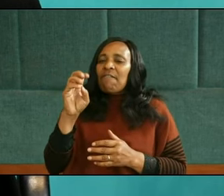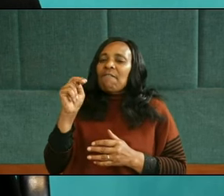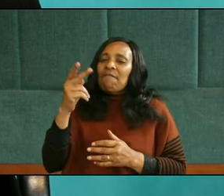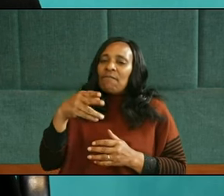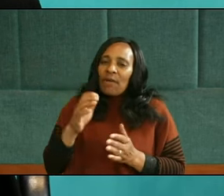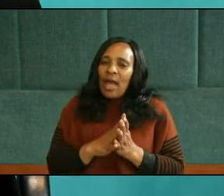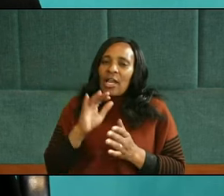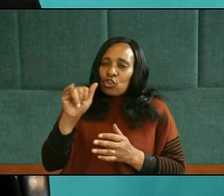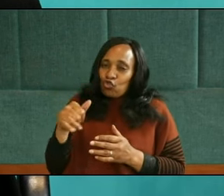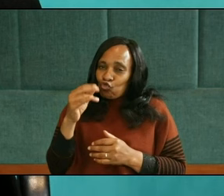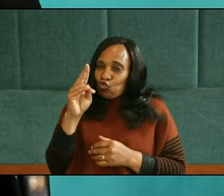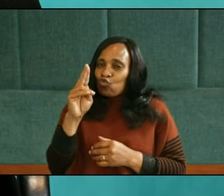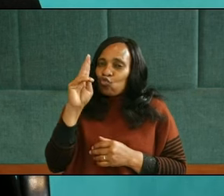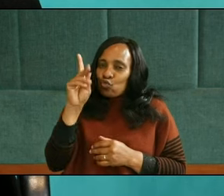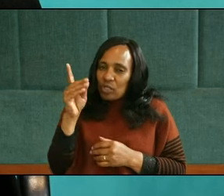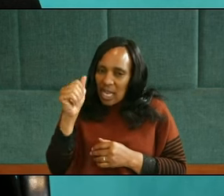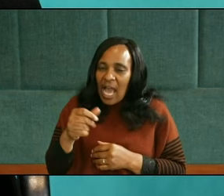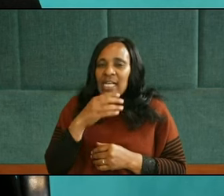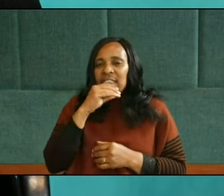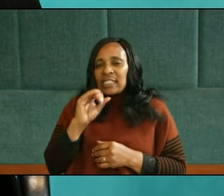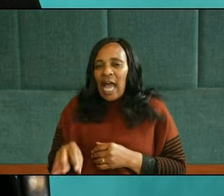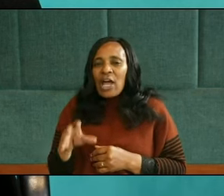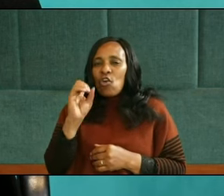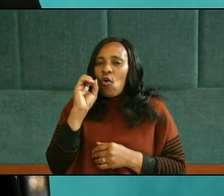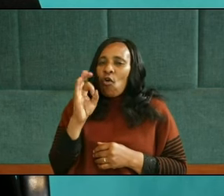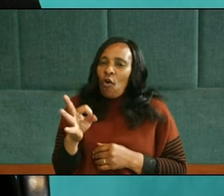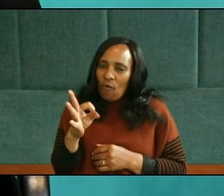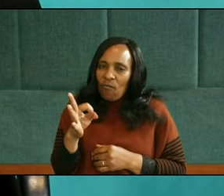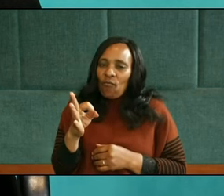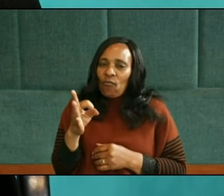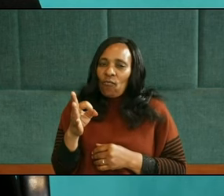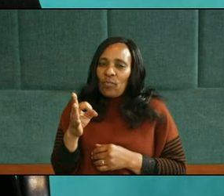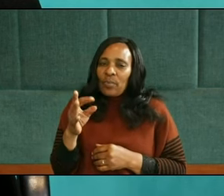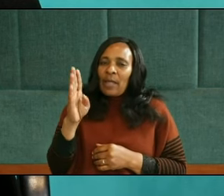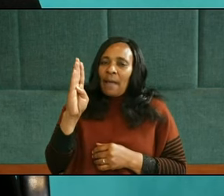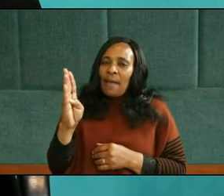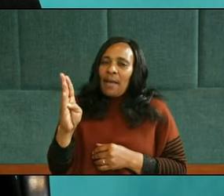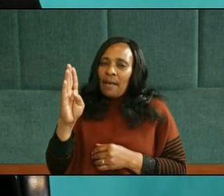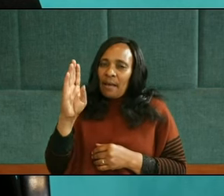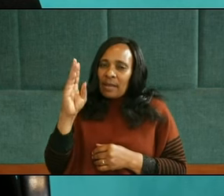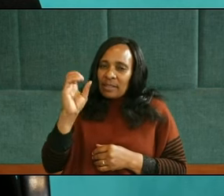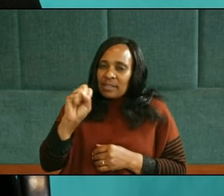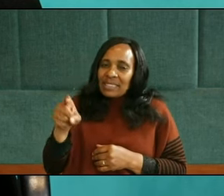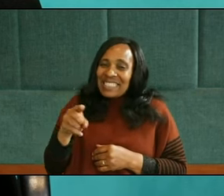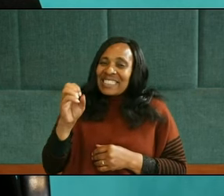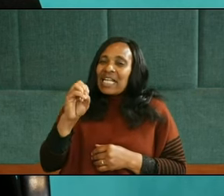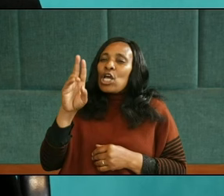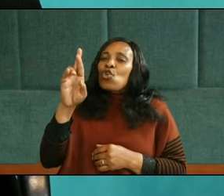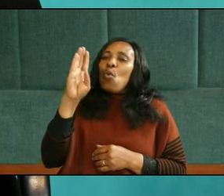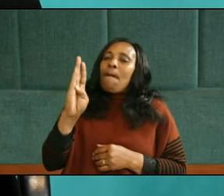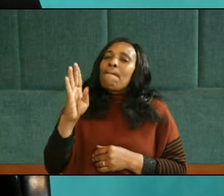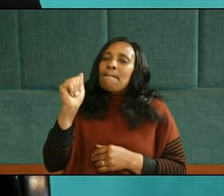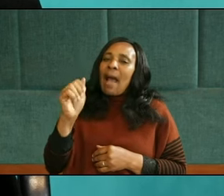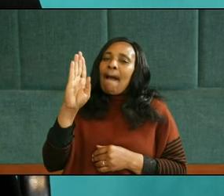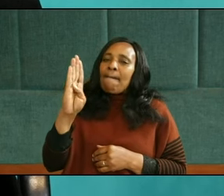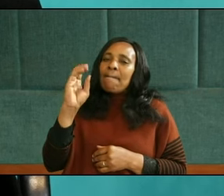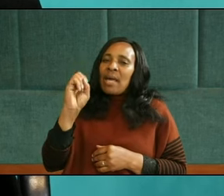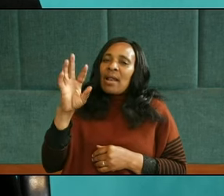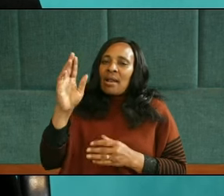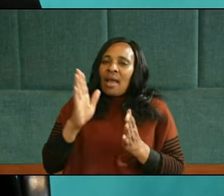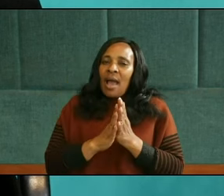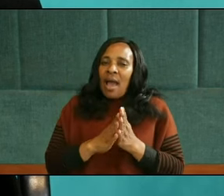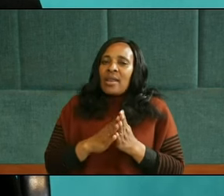of Jonan, the son of Resa, the son of Zerubbabel, the son of